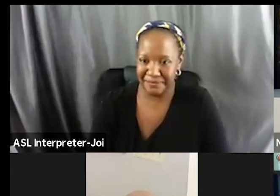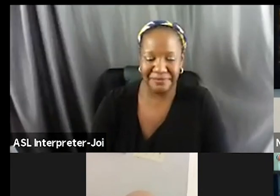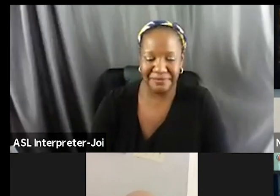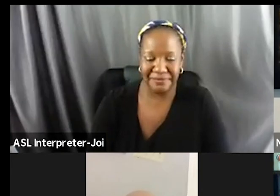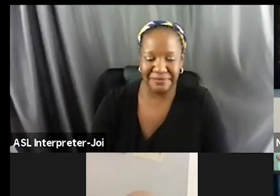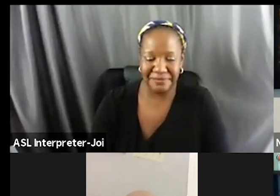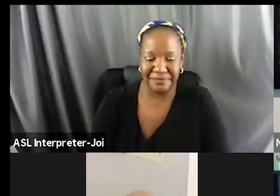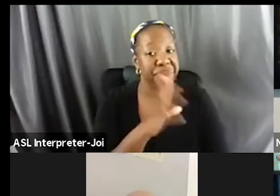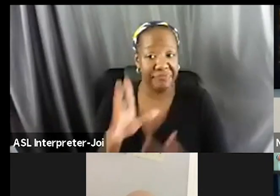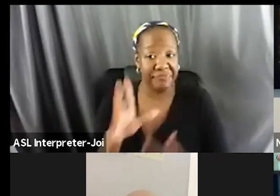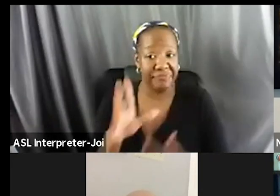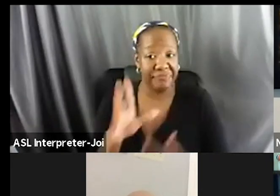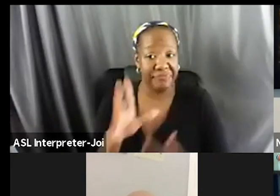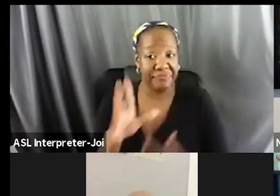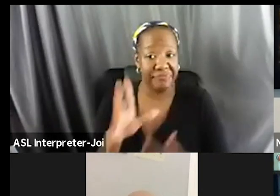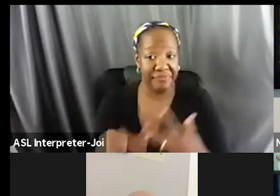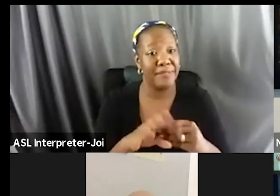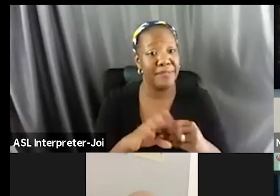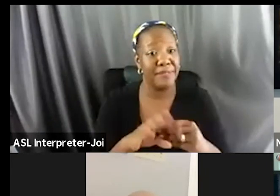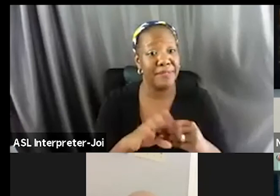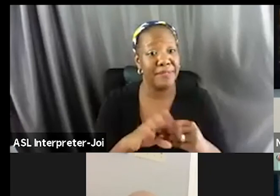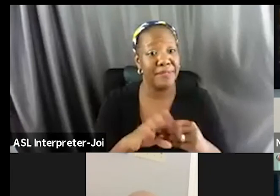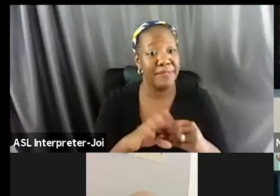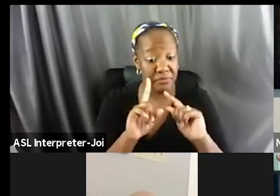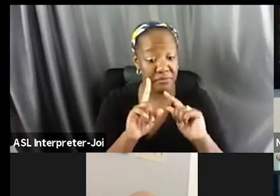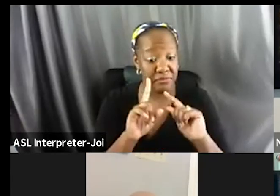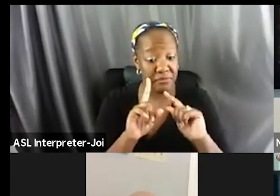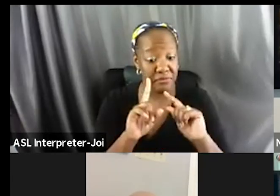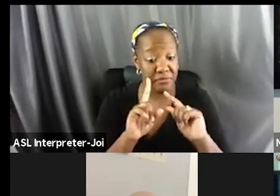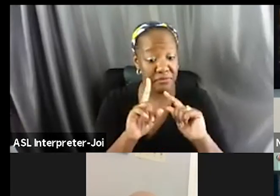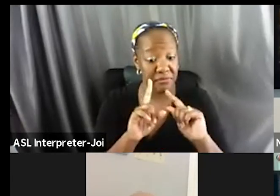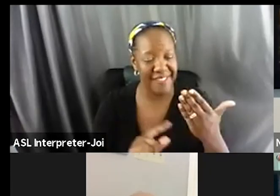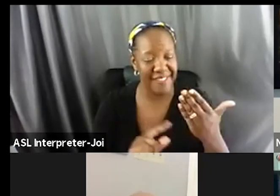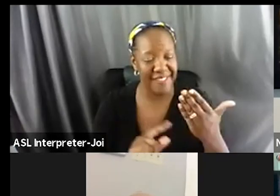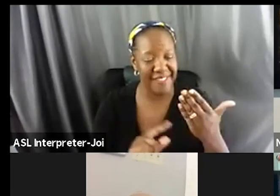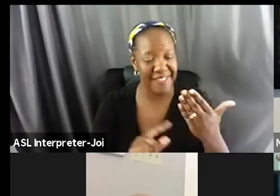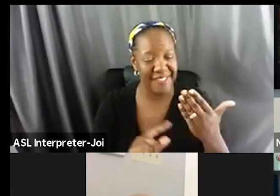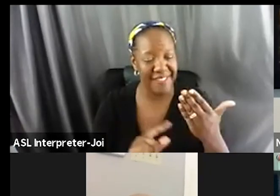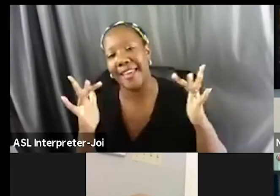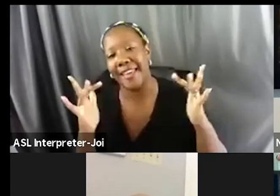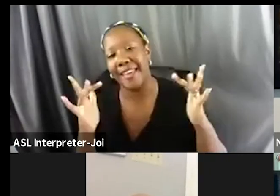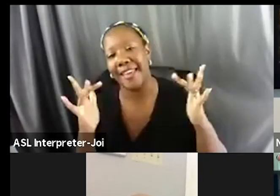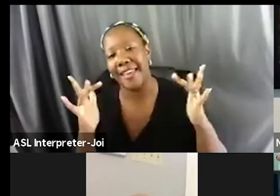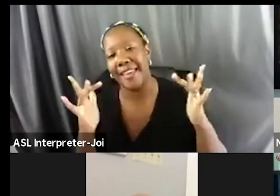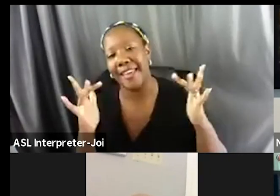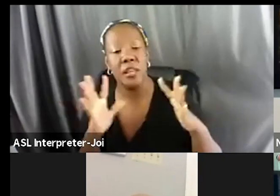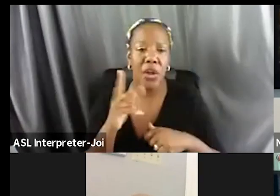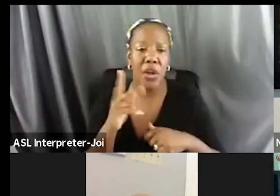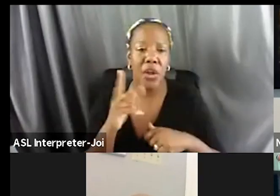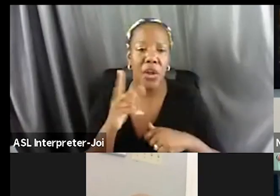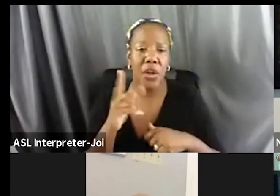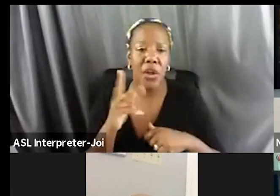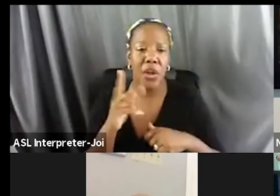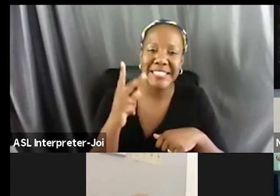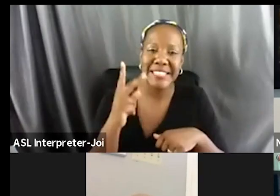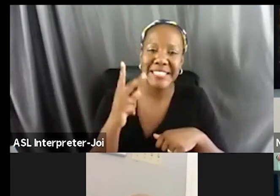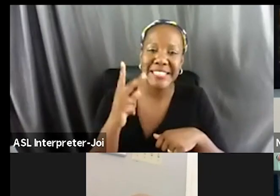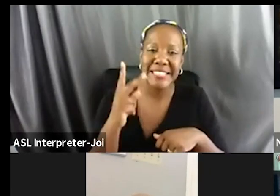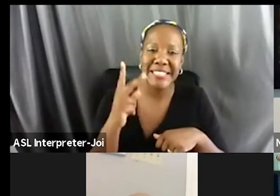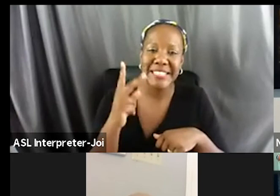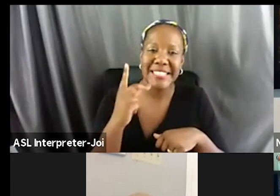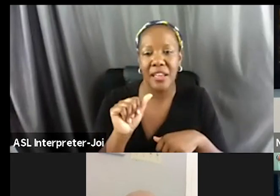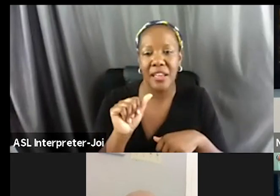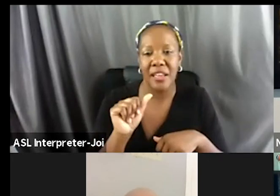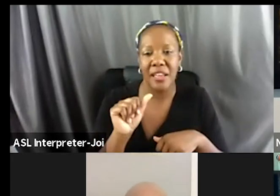levity, at the same time, I'm kind of like, the biggest thing is, this is not normally when you see something, it's alopecia or cancer or any kind